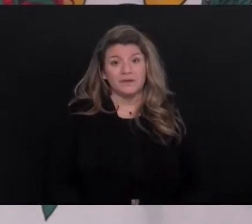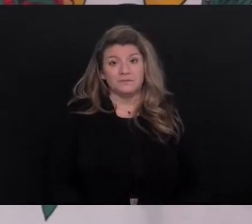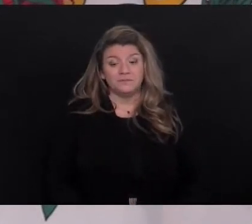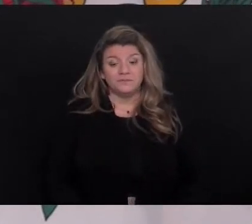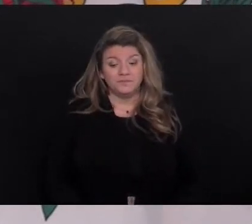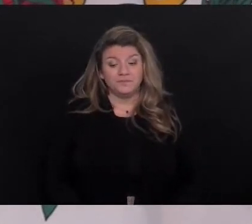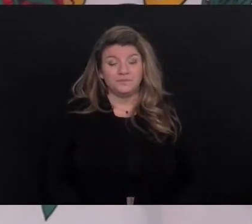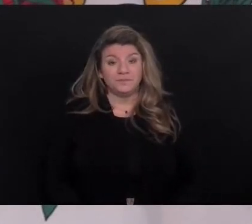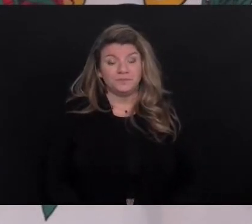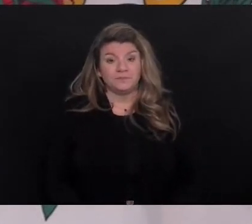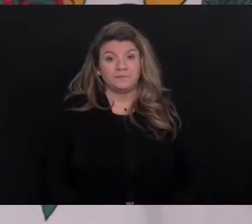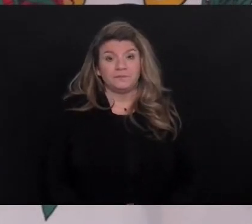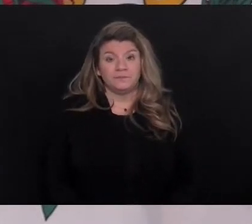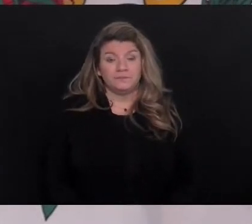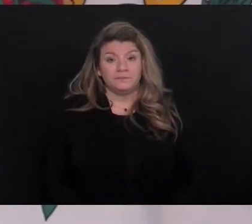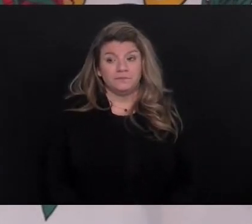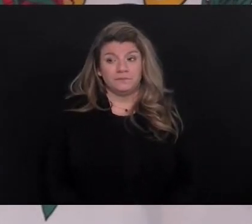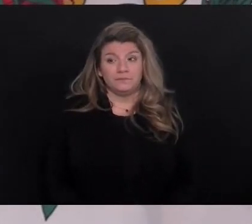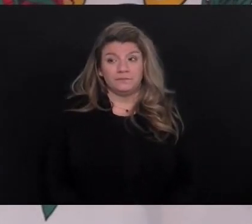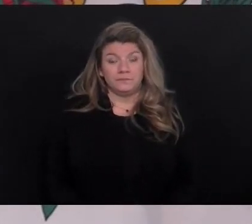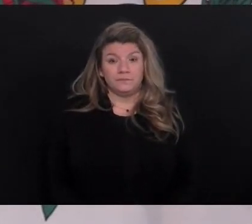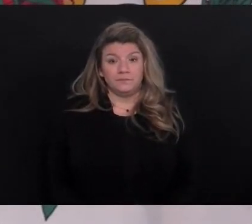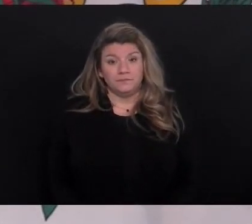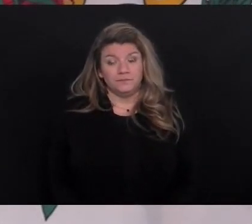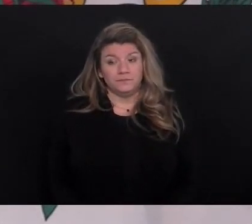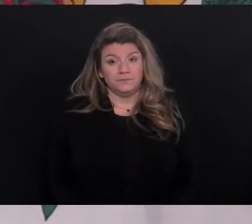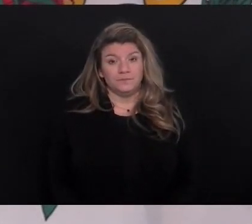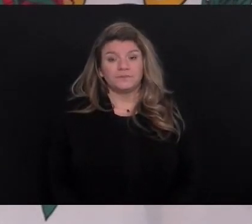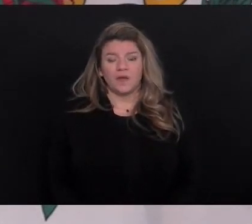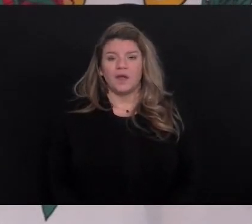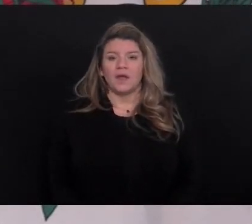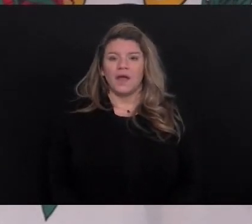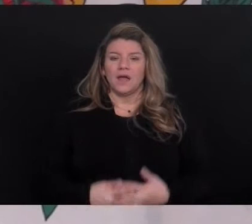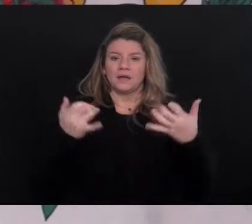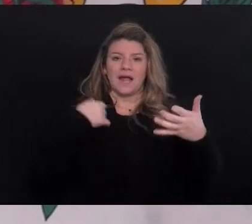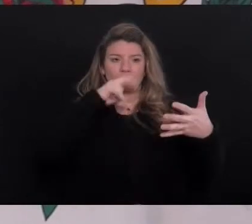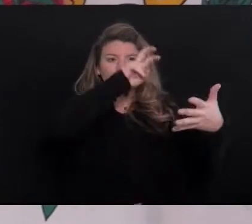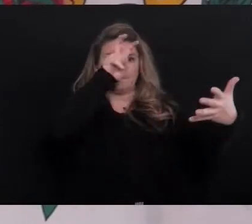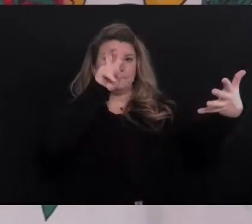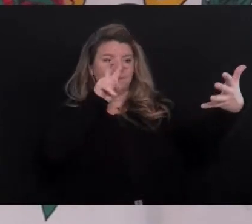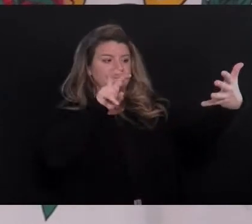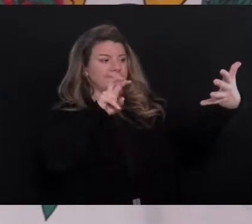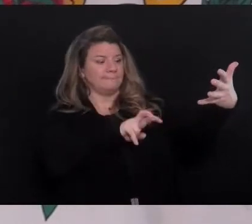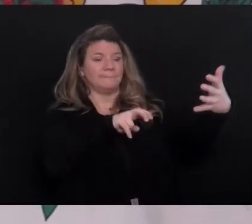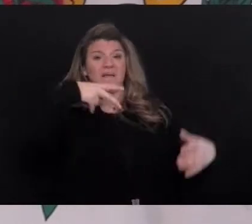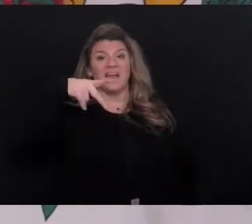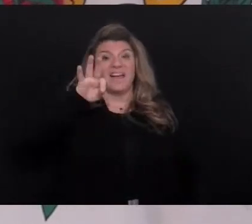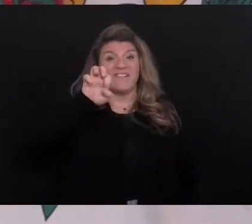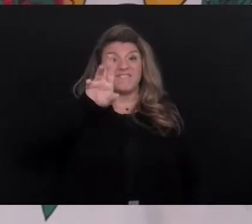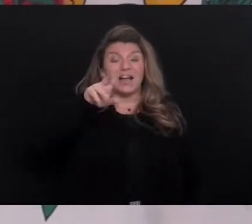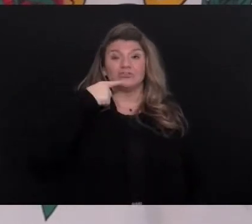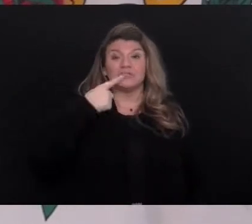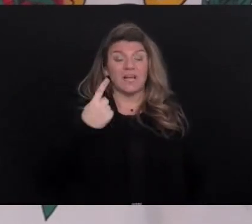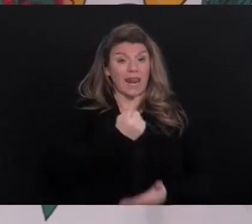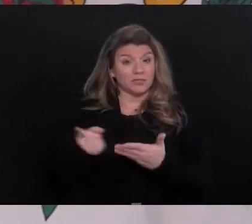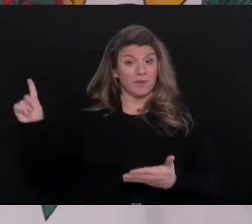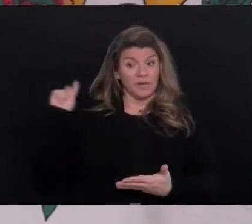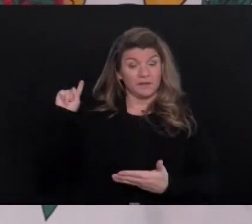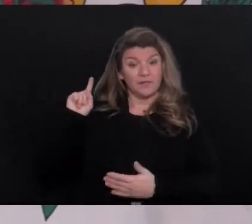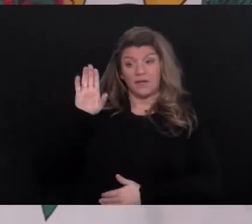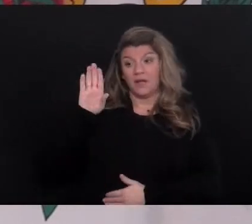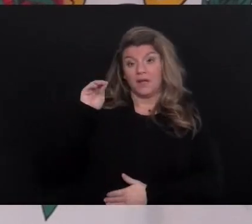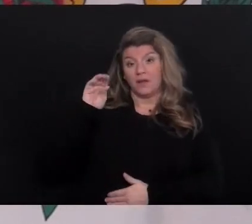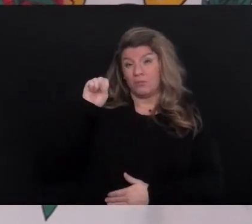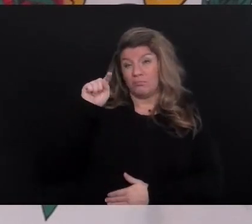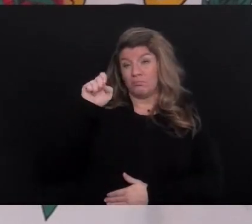Okay, I guess I'm going to jump all the way down to this. Pfizer said last week that a booster shot